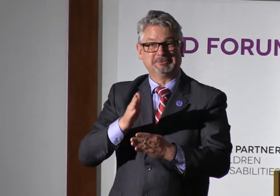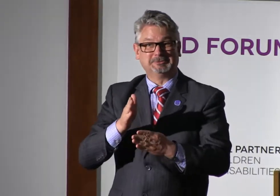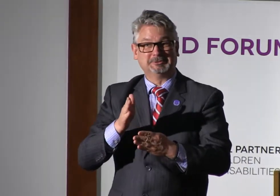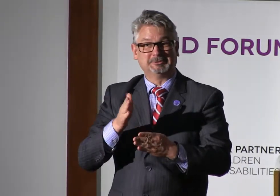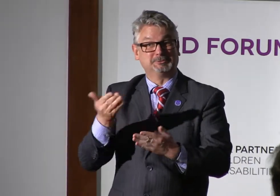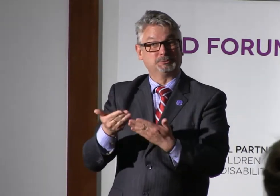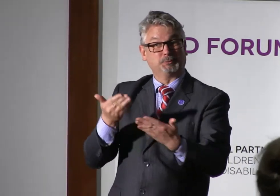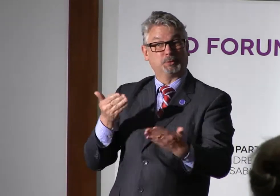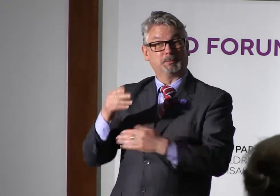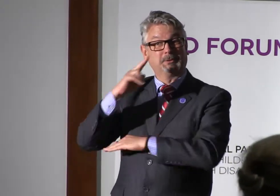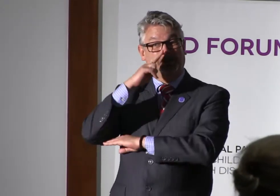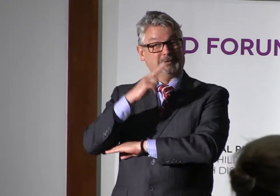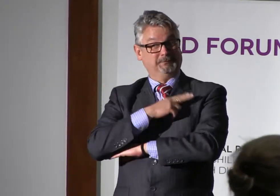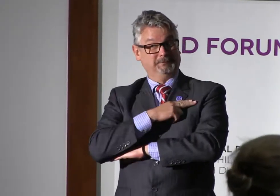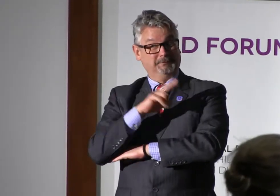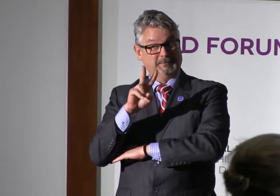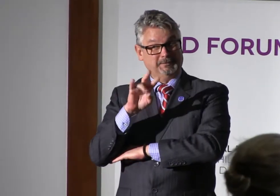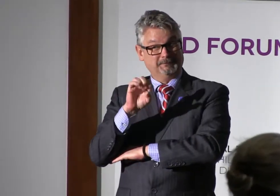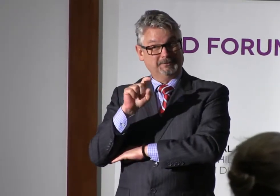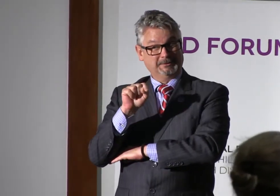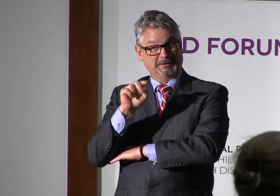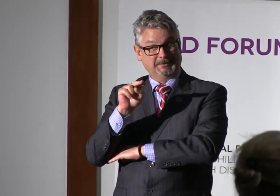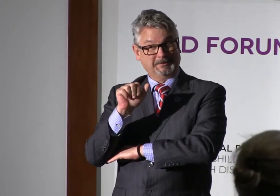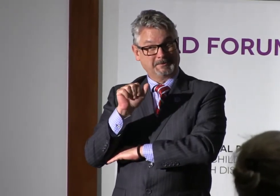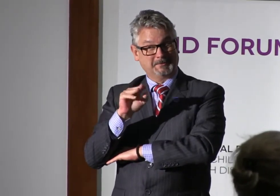Now I would like to introduce